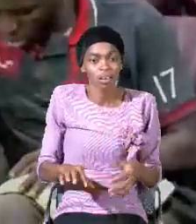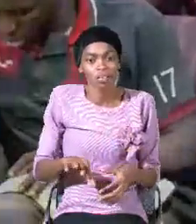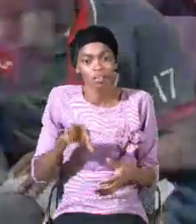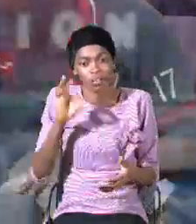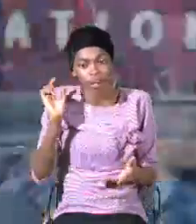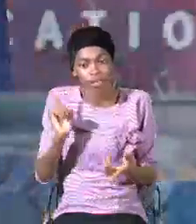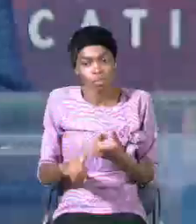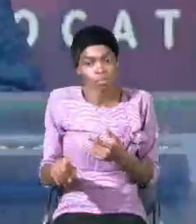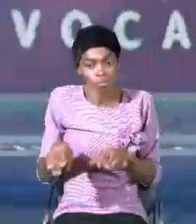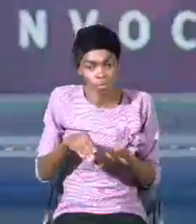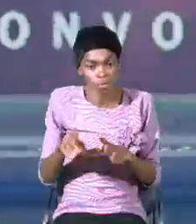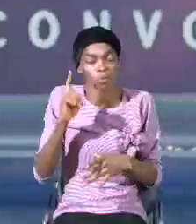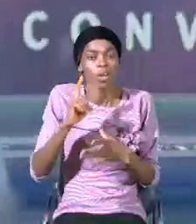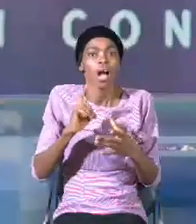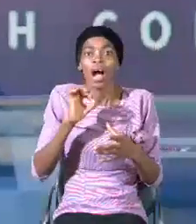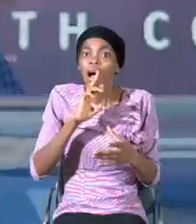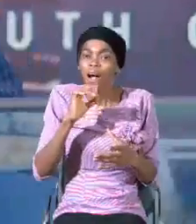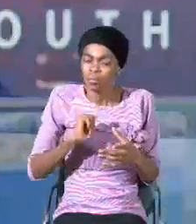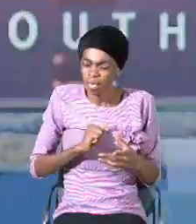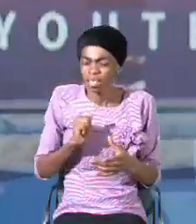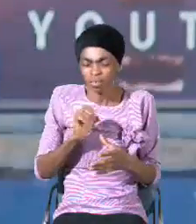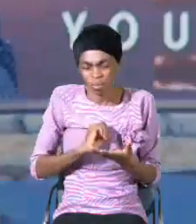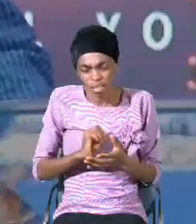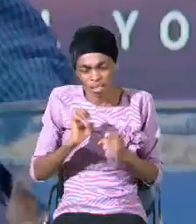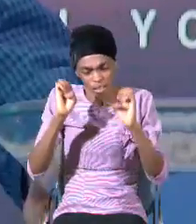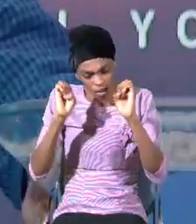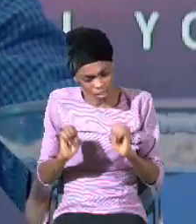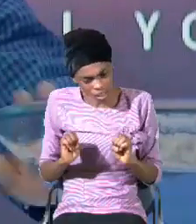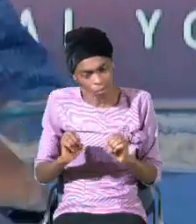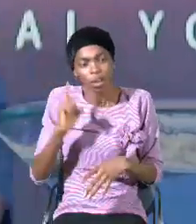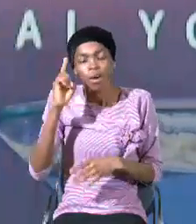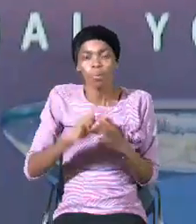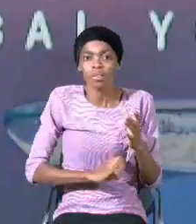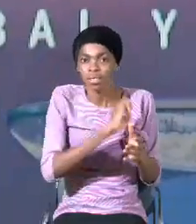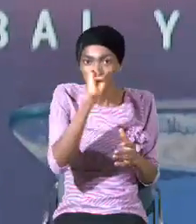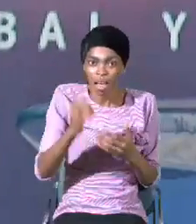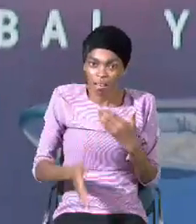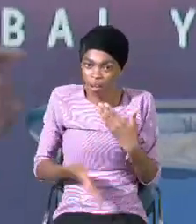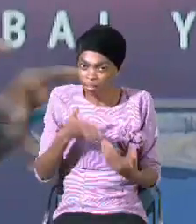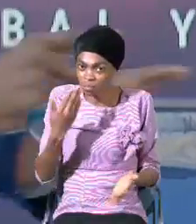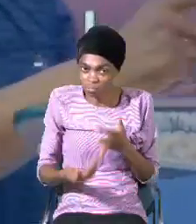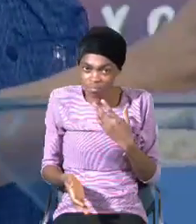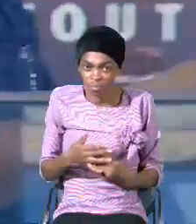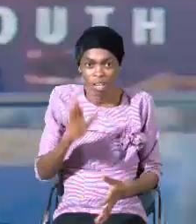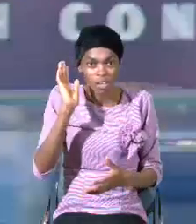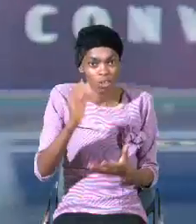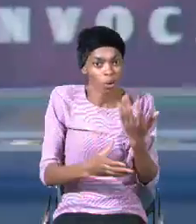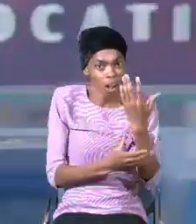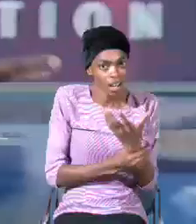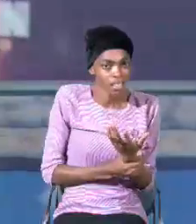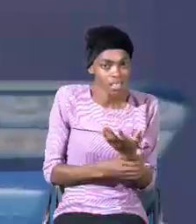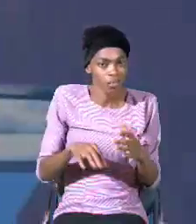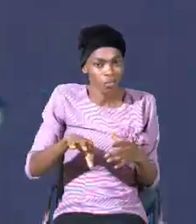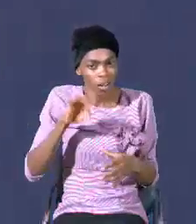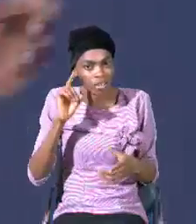writing an exam? Whatsoever your hands find to do. Am I reading a